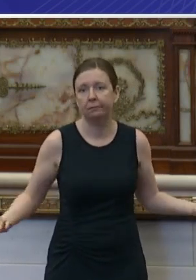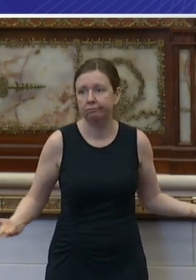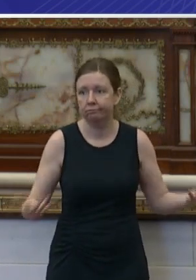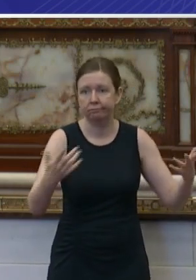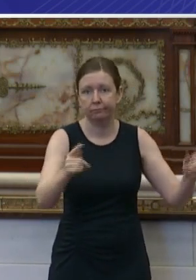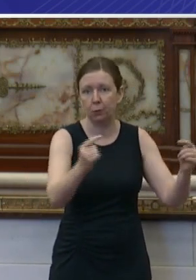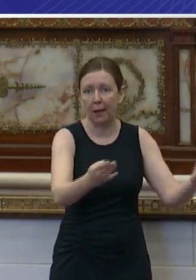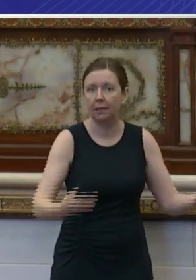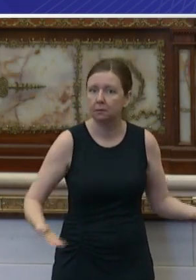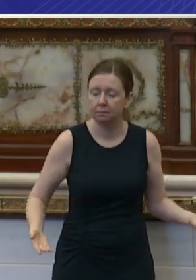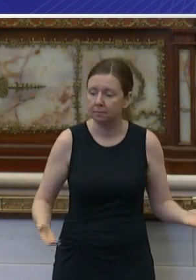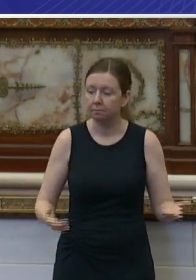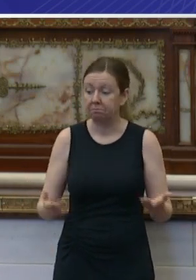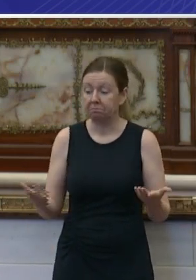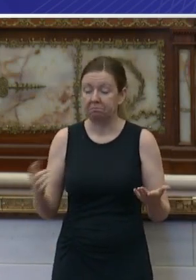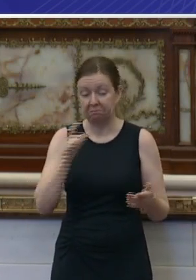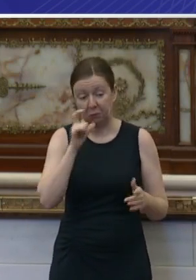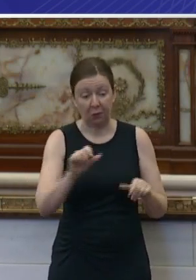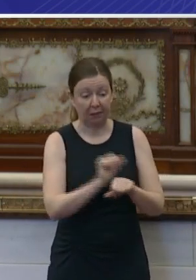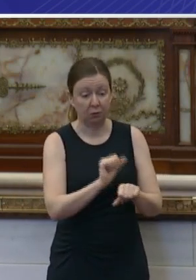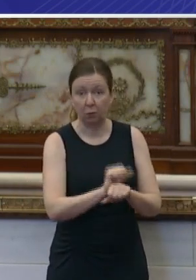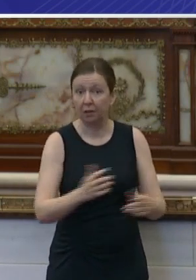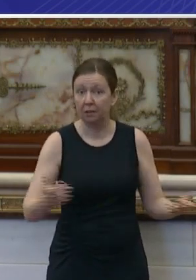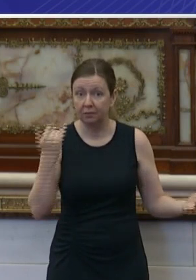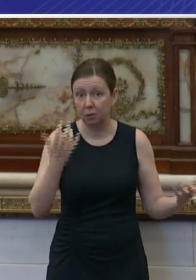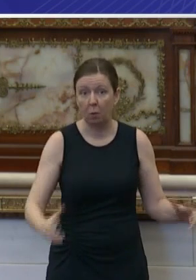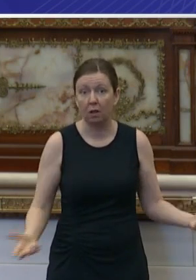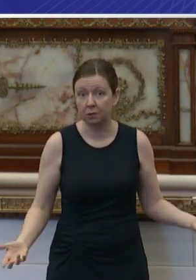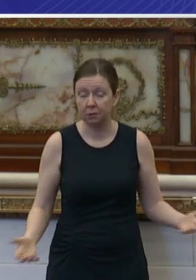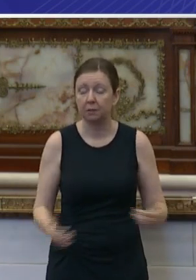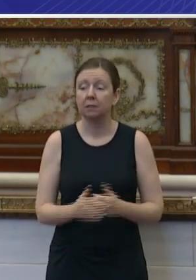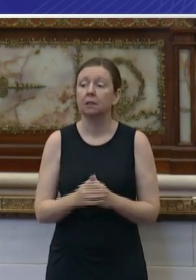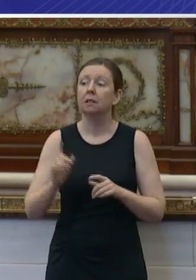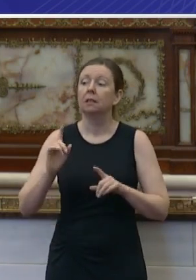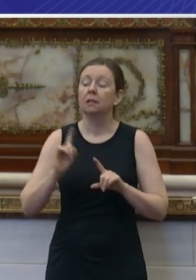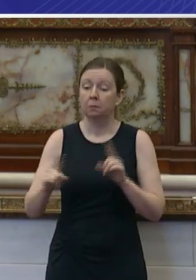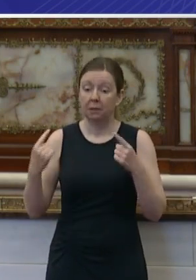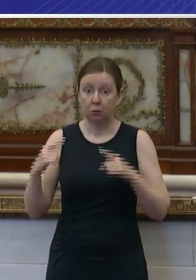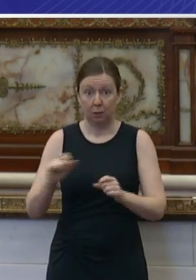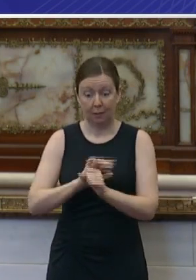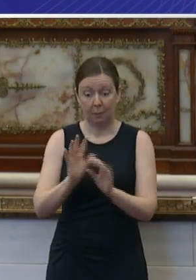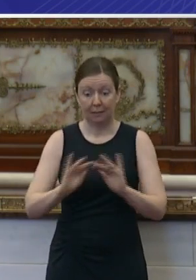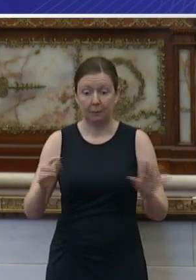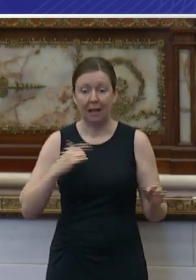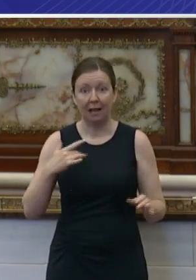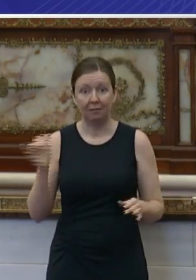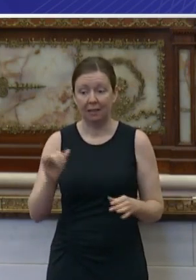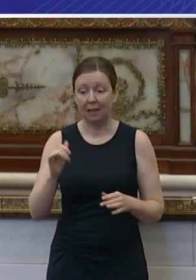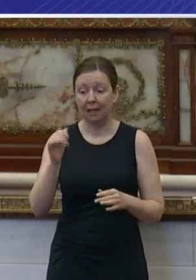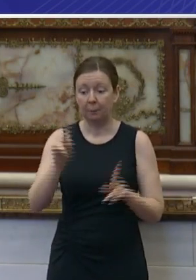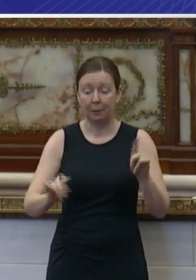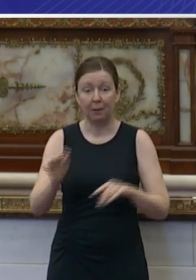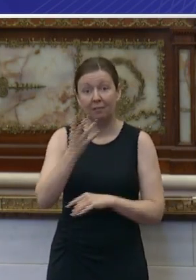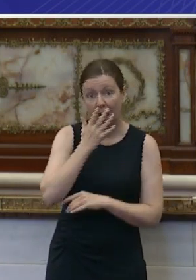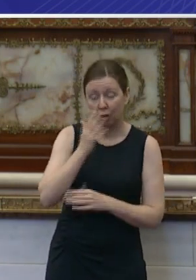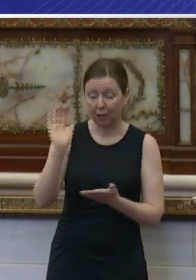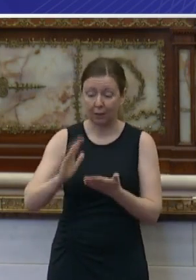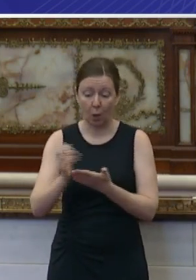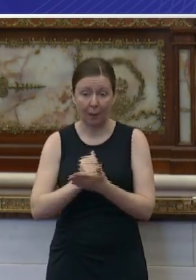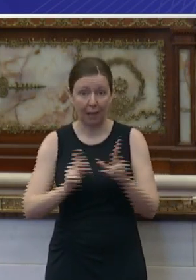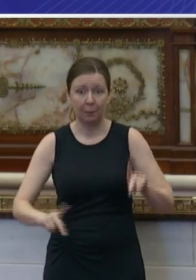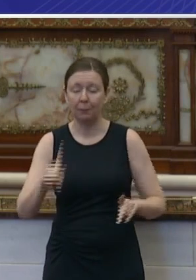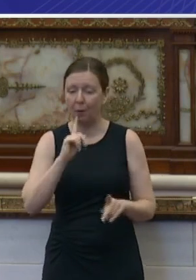sometimes, and that I didn't have to work some days if I didn't want to. Throughout this pandemic, I feel as though people of color and low-income people